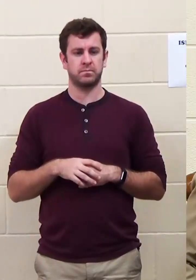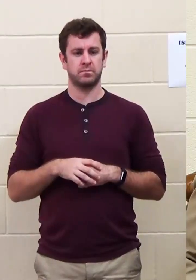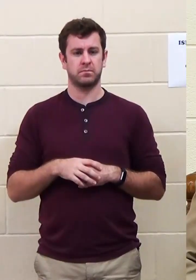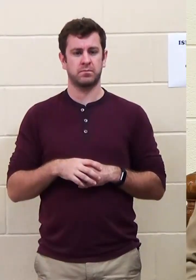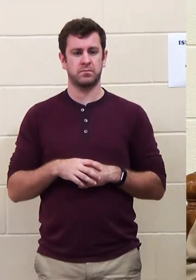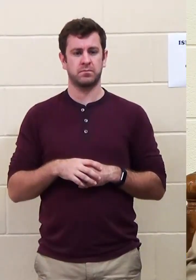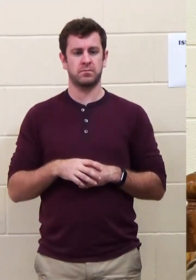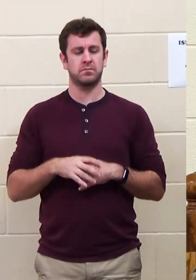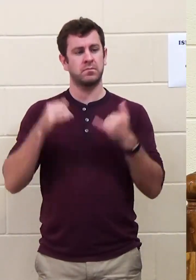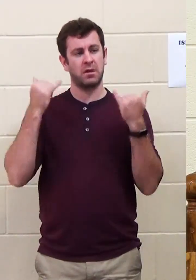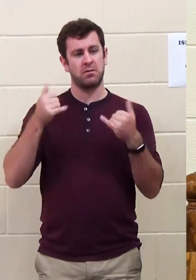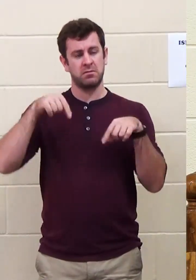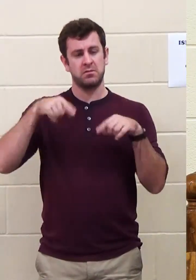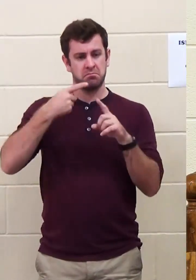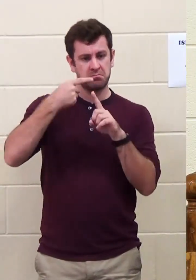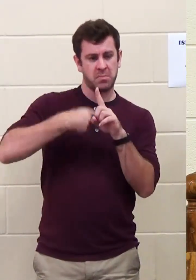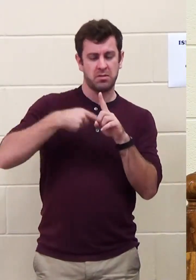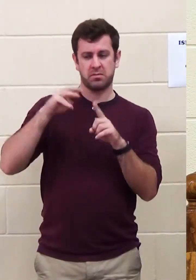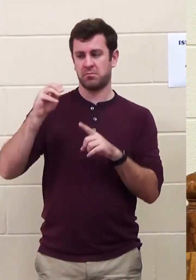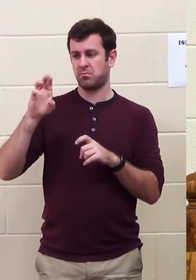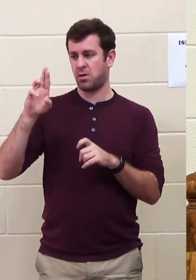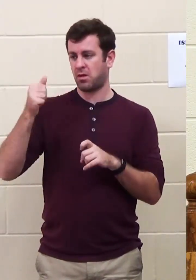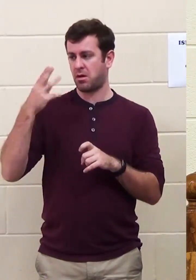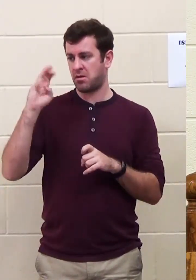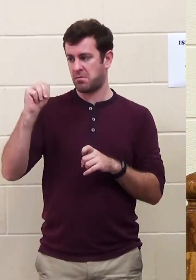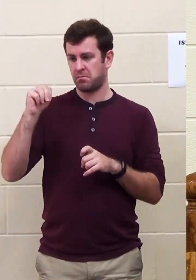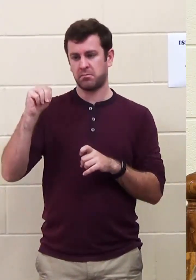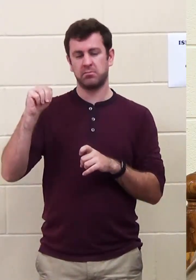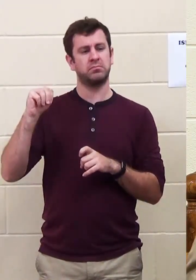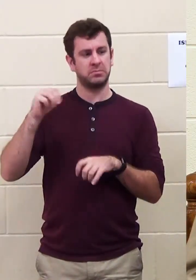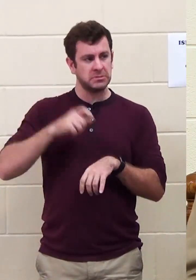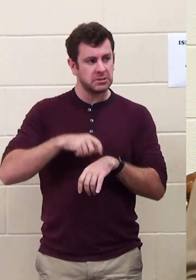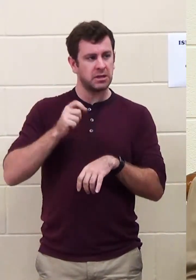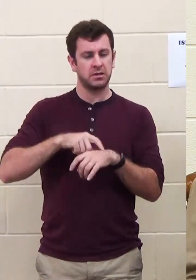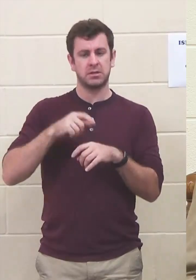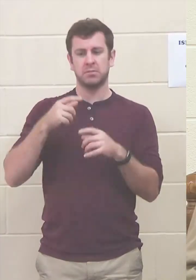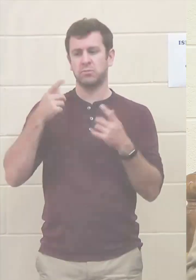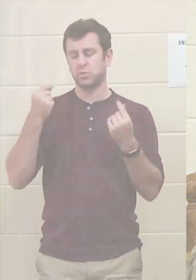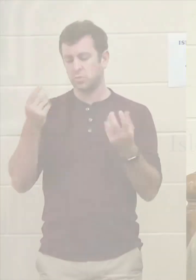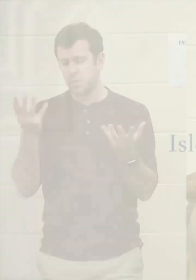Let us take this month of Muharram as a time to